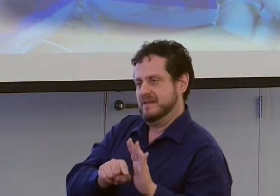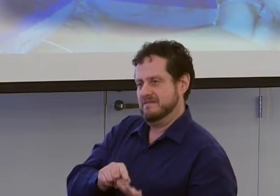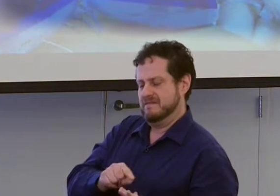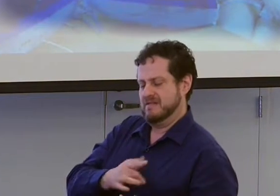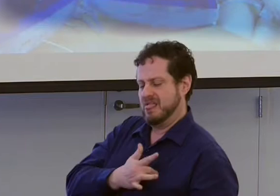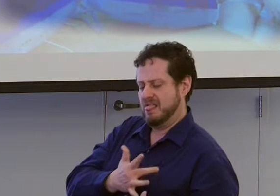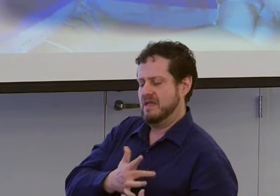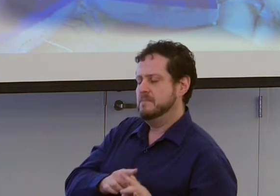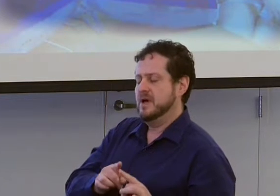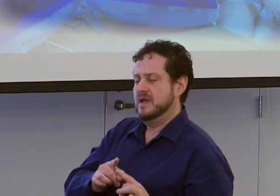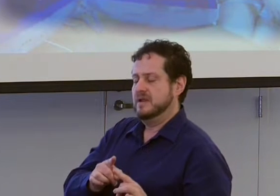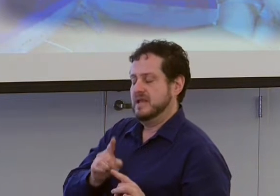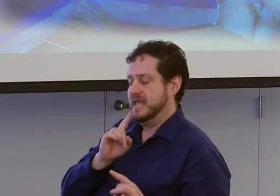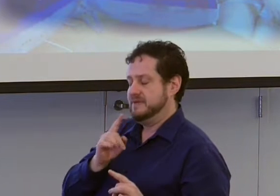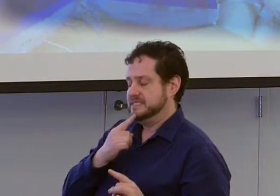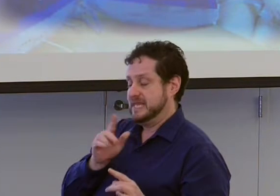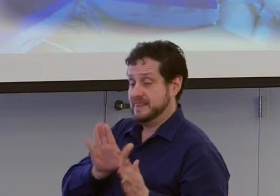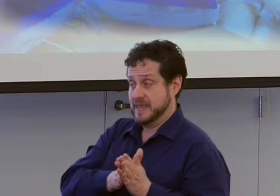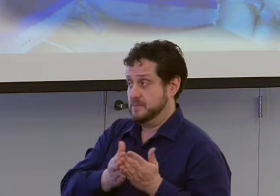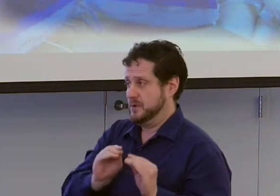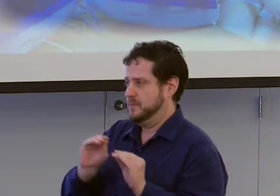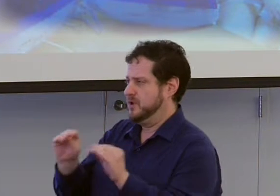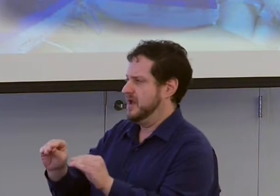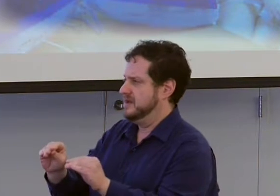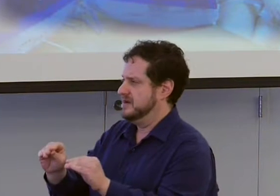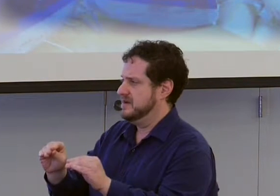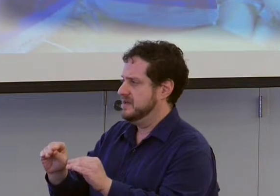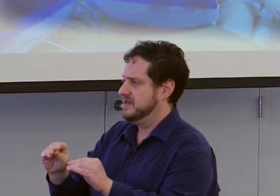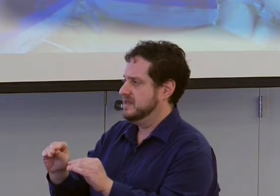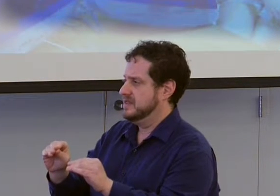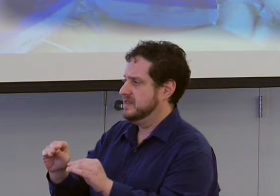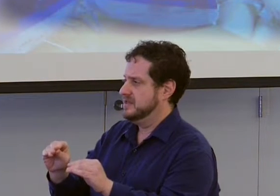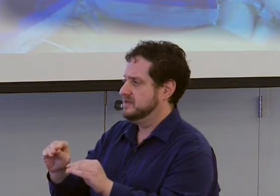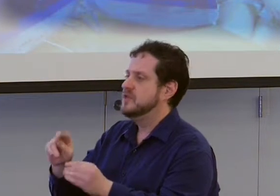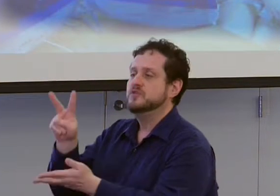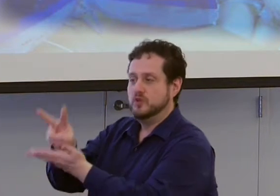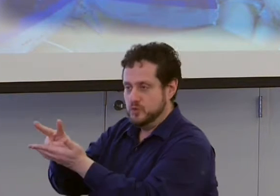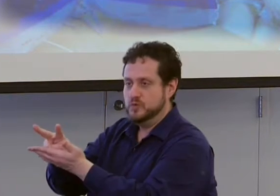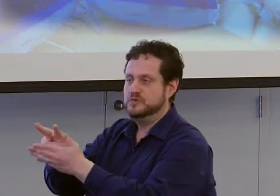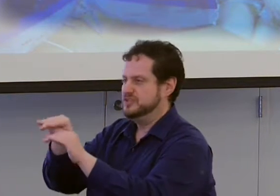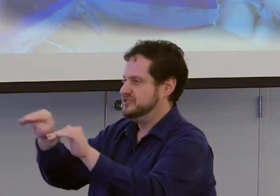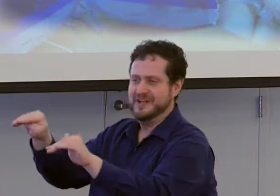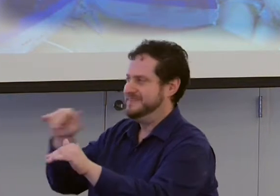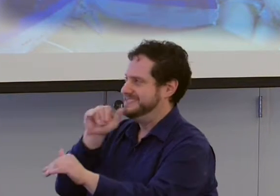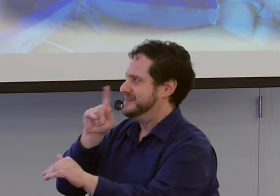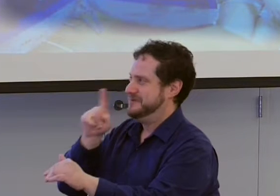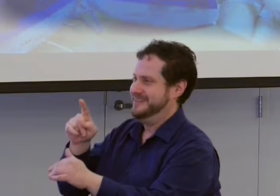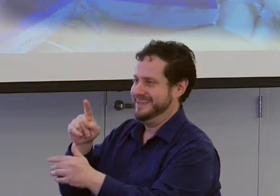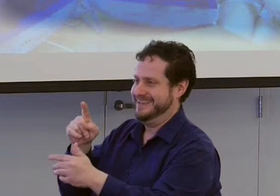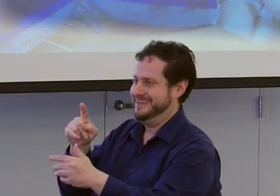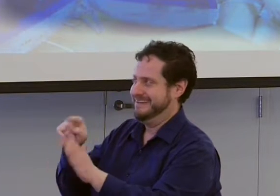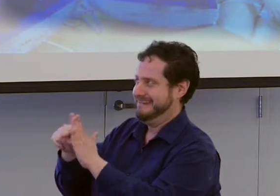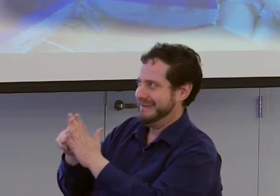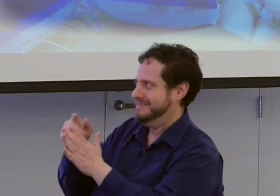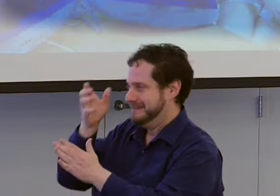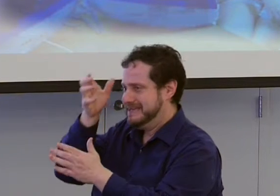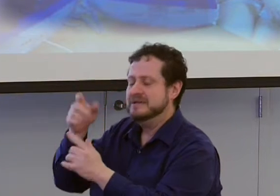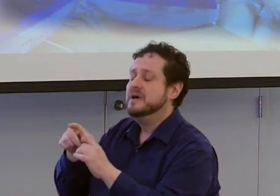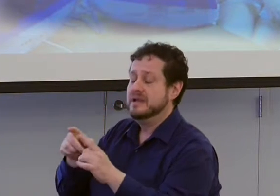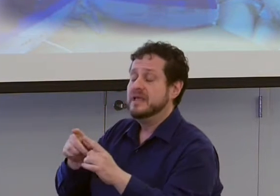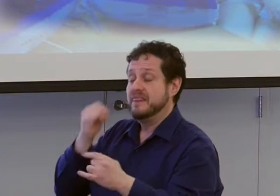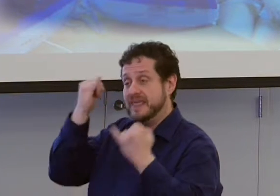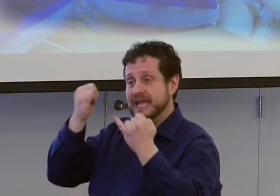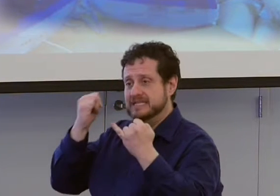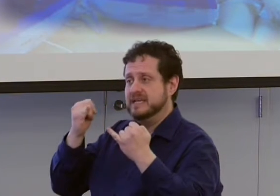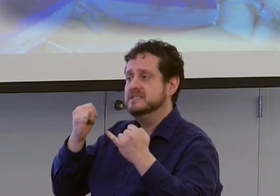That book on the lose shelf, right? Not good English. So these ideas are